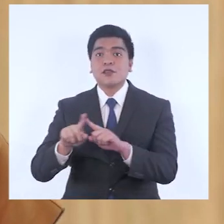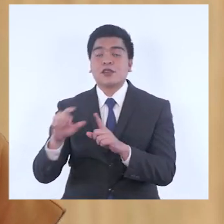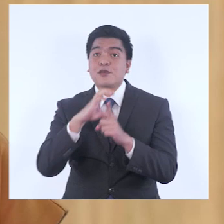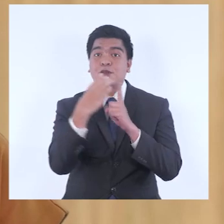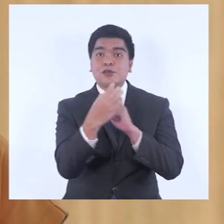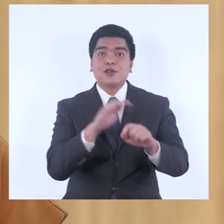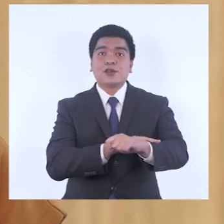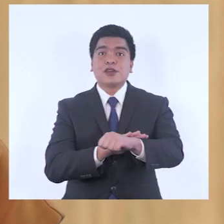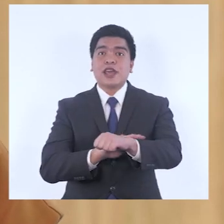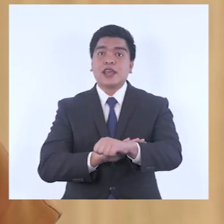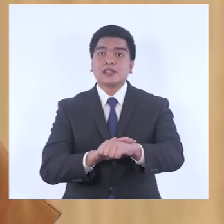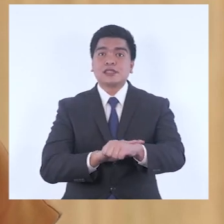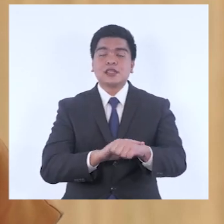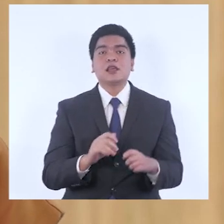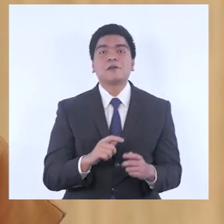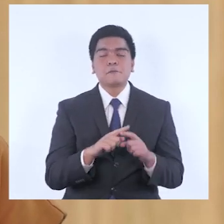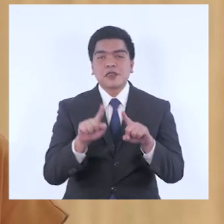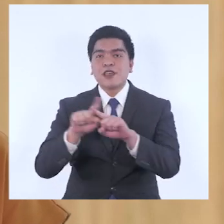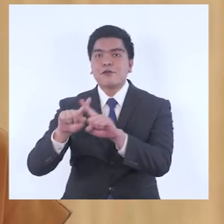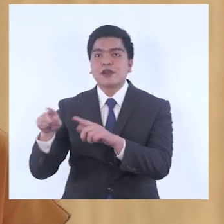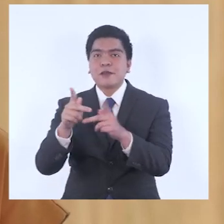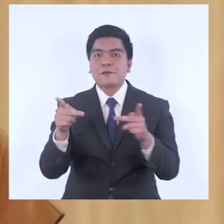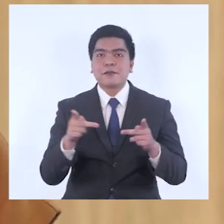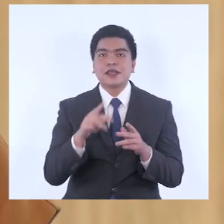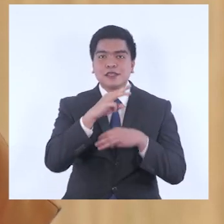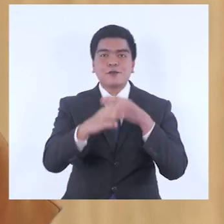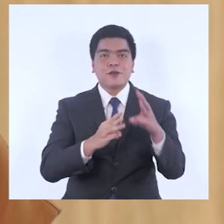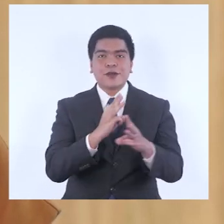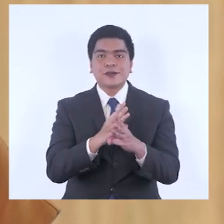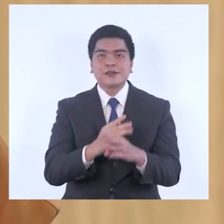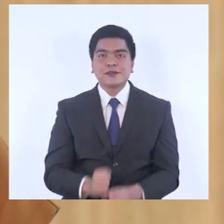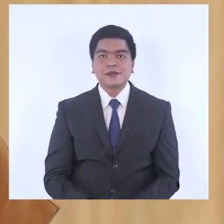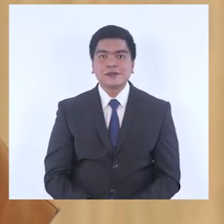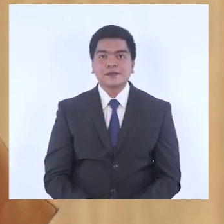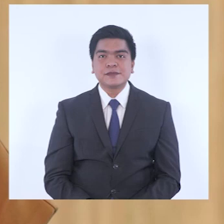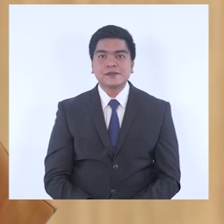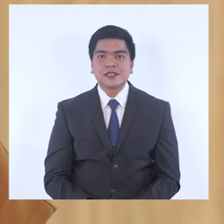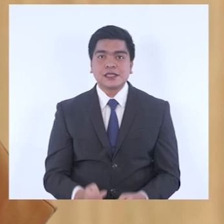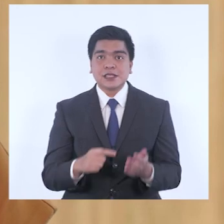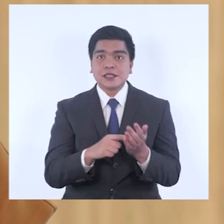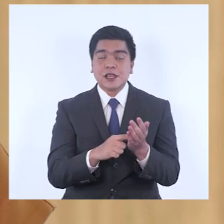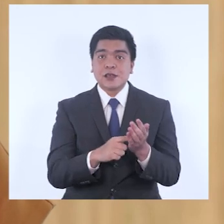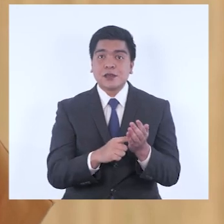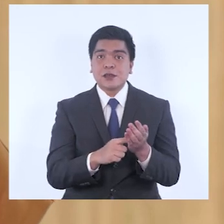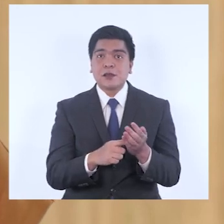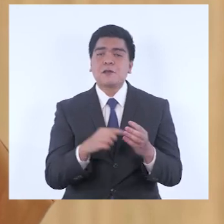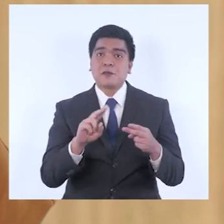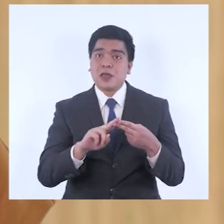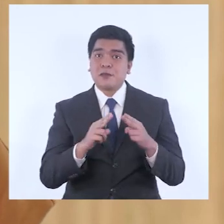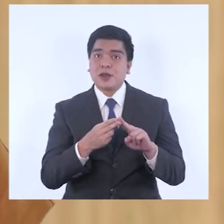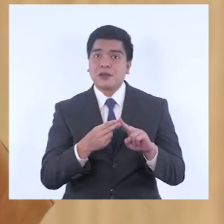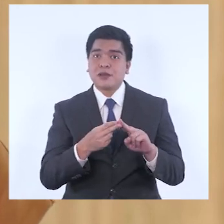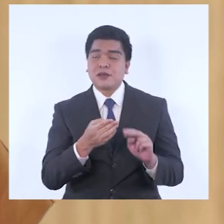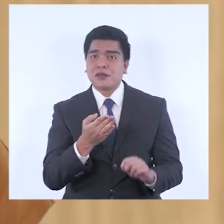corners of this planet. That is quite a number, and you might readily perceive such